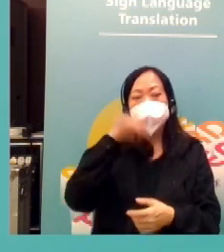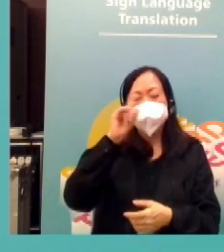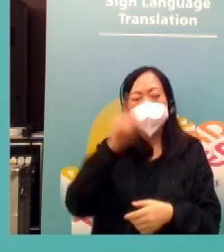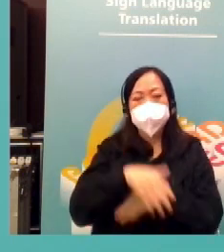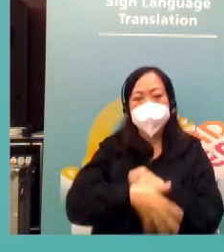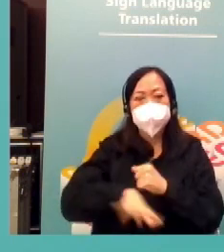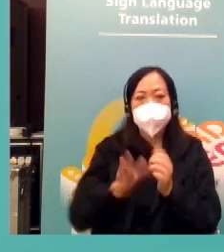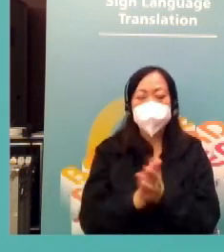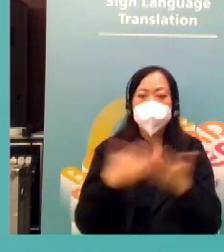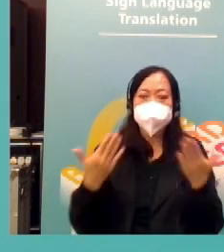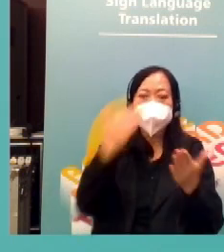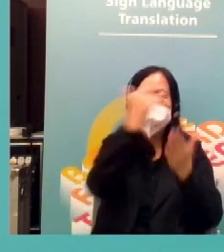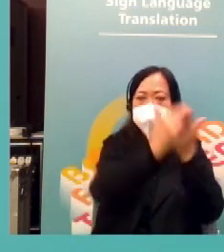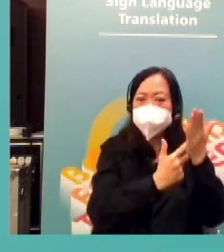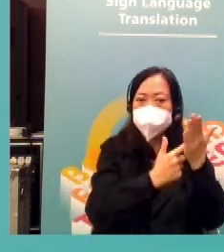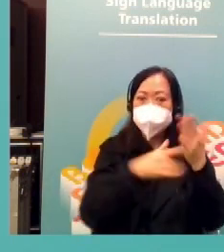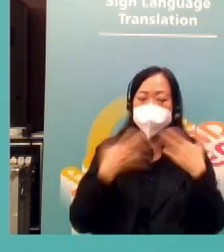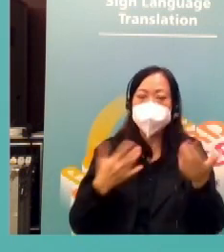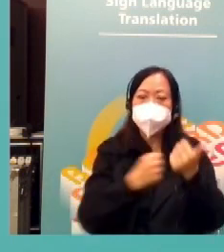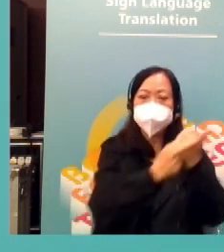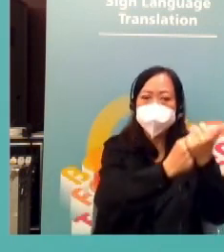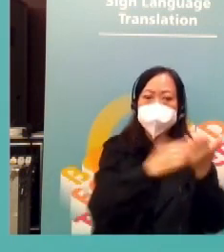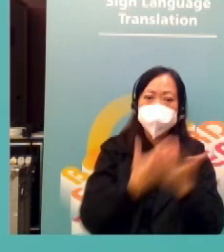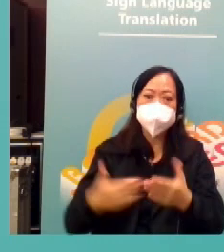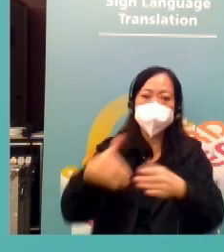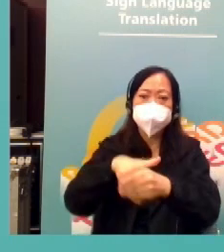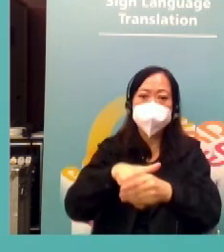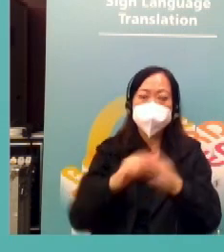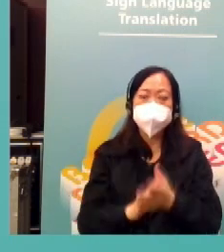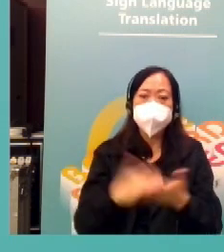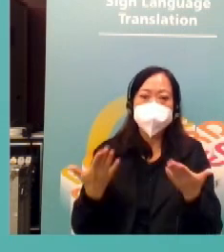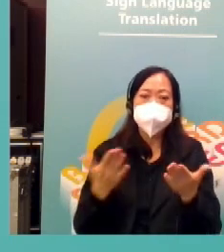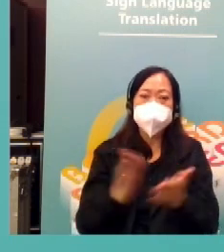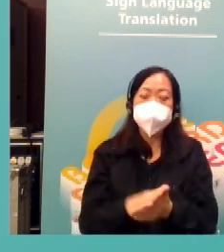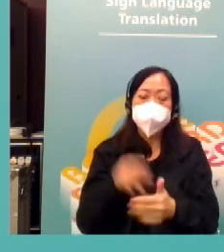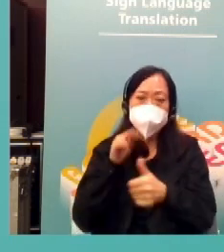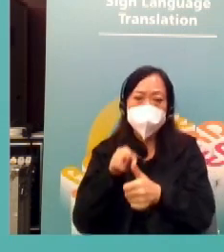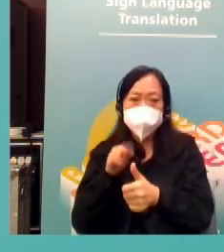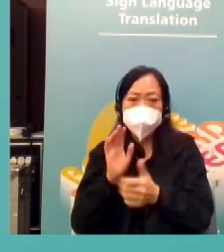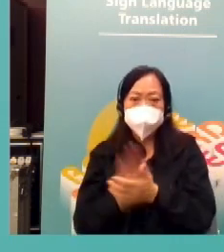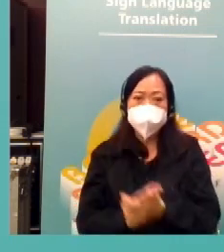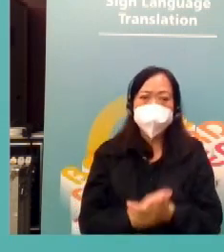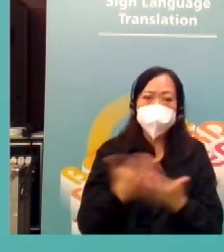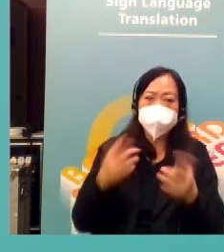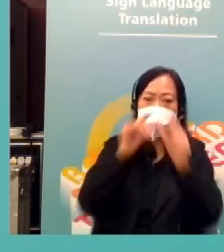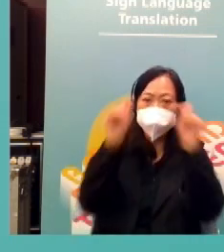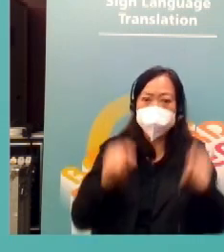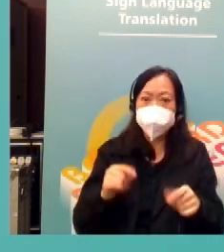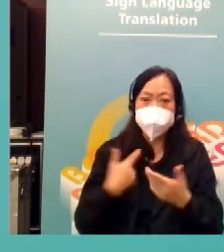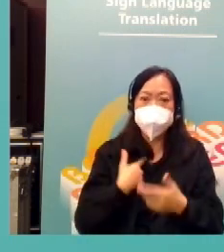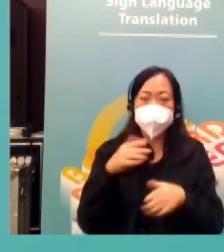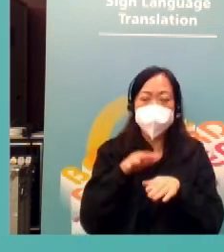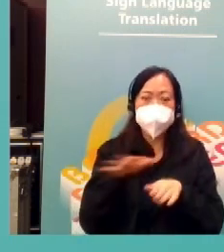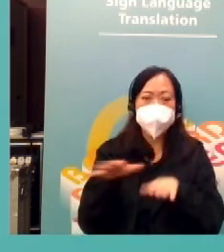sustainability-oriented investment, and also any regulatory financial infrastructure issues? And what's your advice for Hong Kong or Asia, given